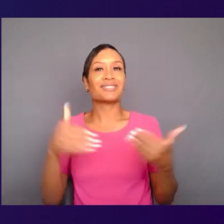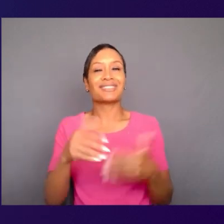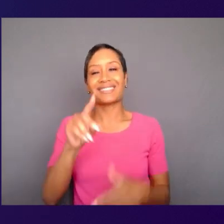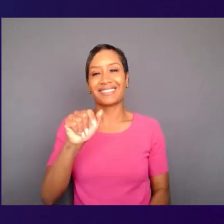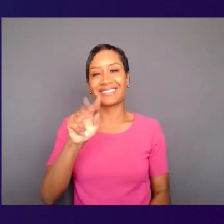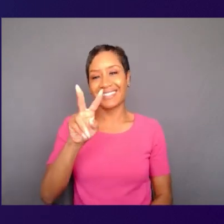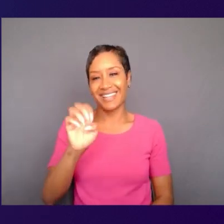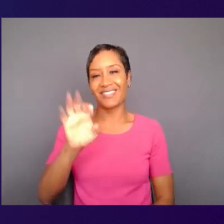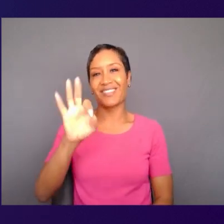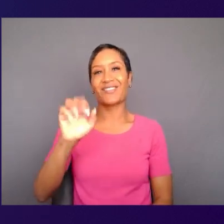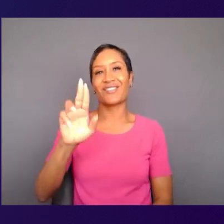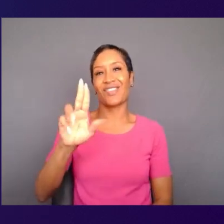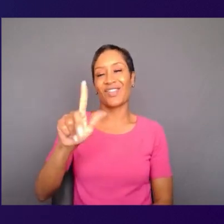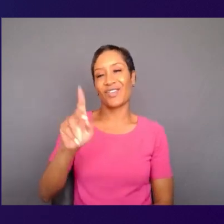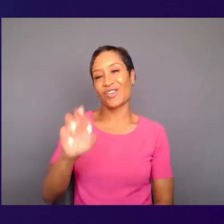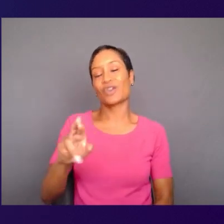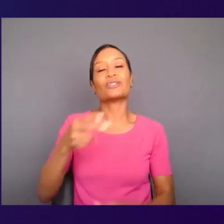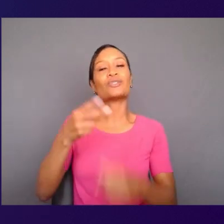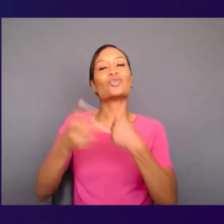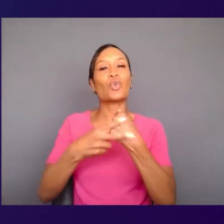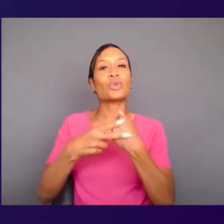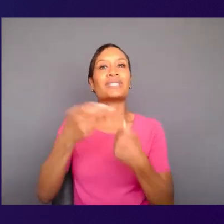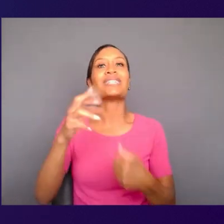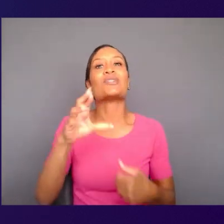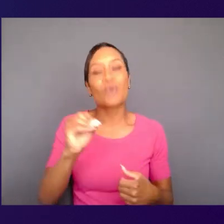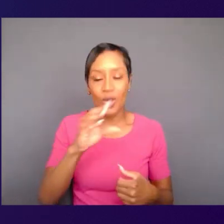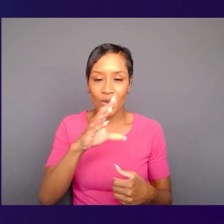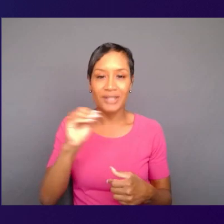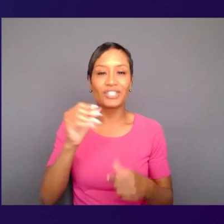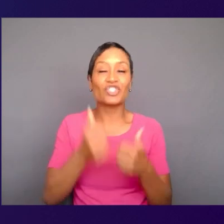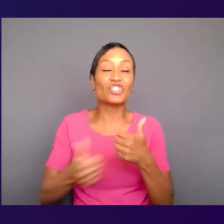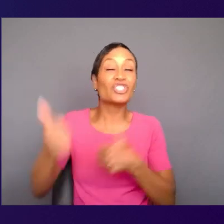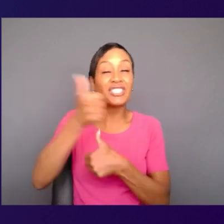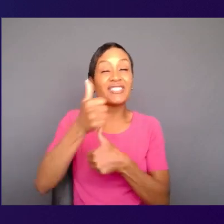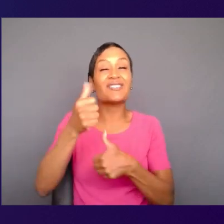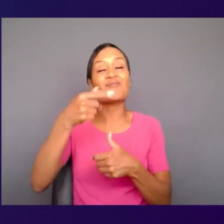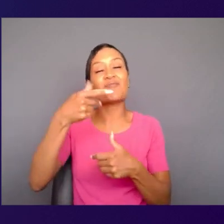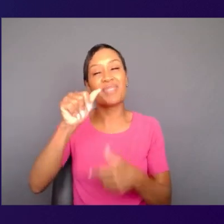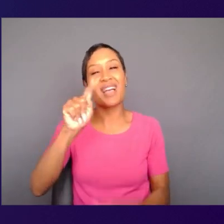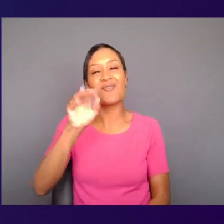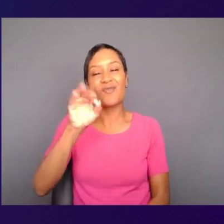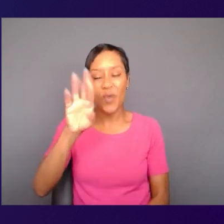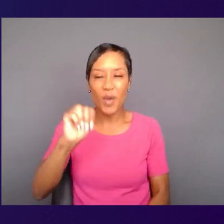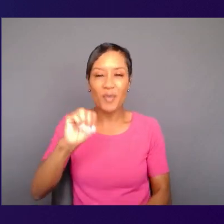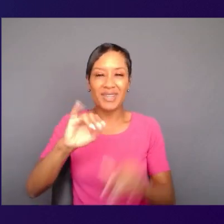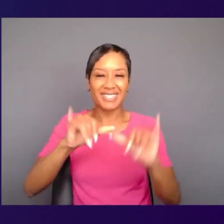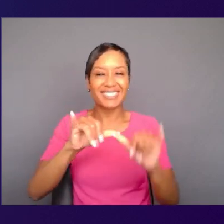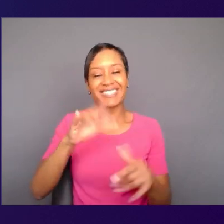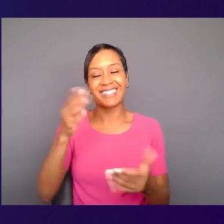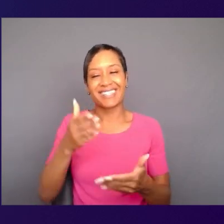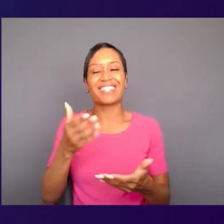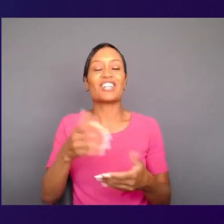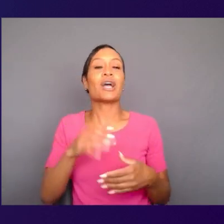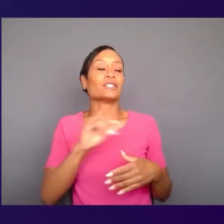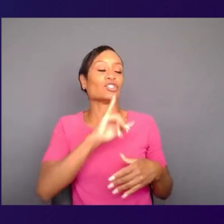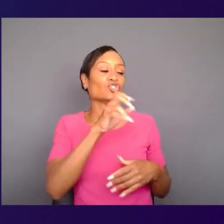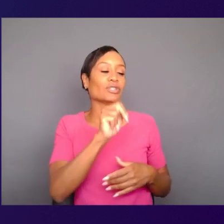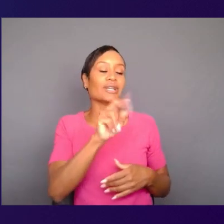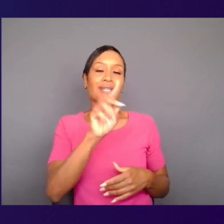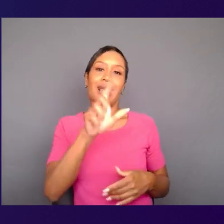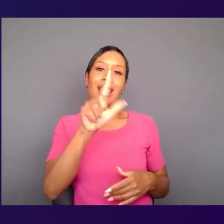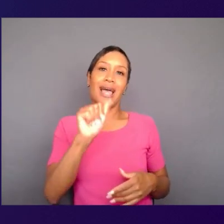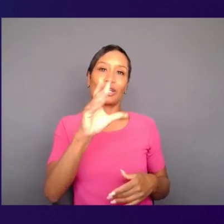who is a Storage Hero and Chief Platform Engineer at Direct Supply, and Jen Dela Cruz from the AWS Training